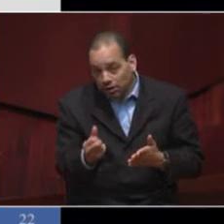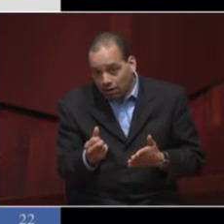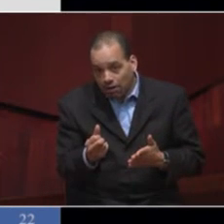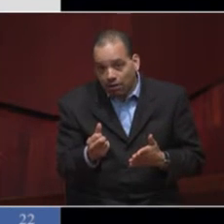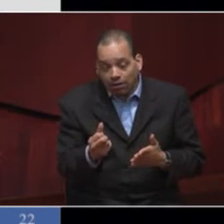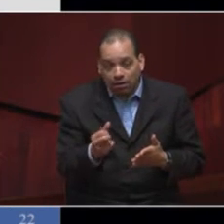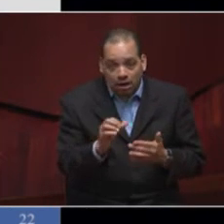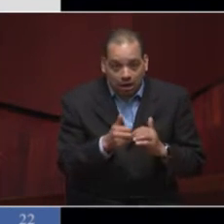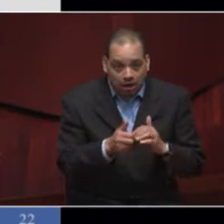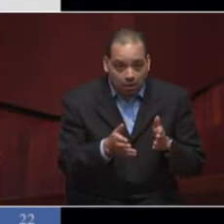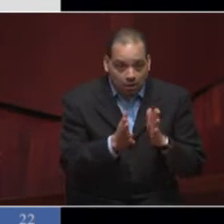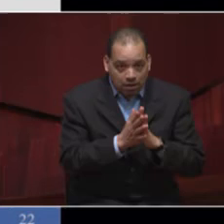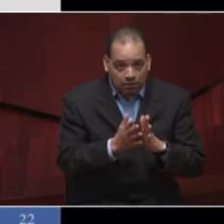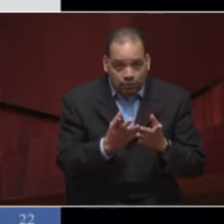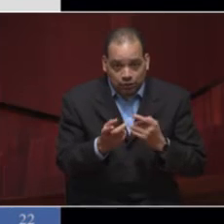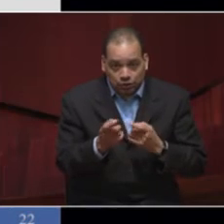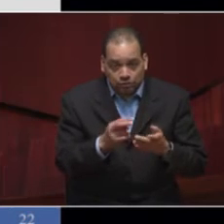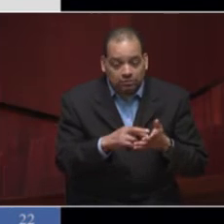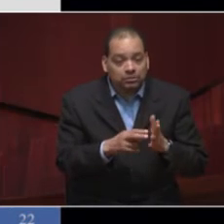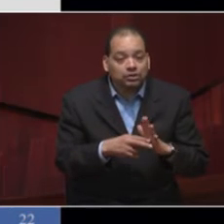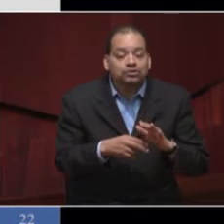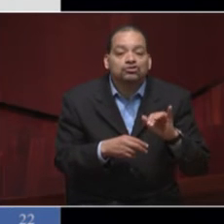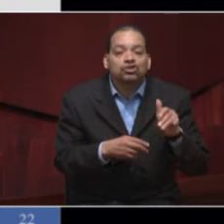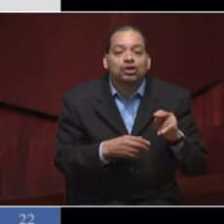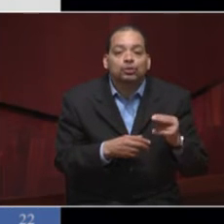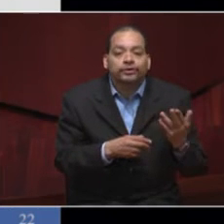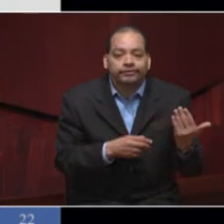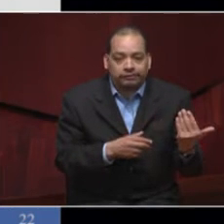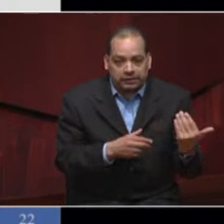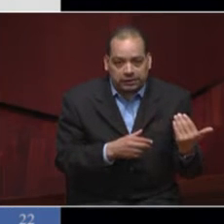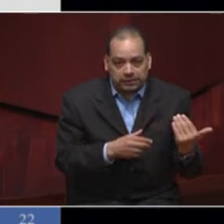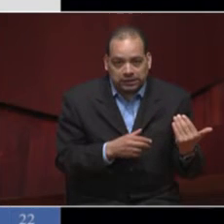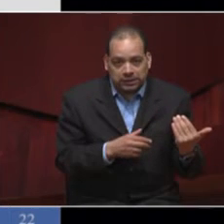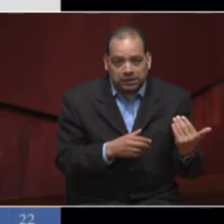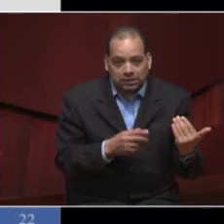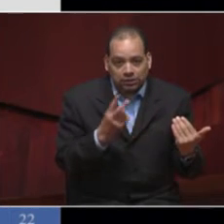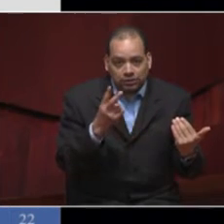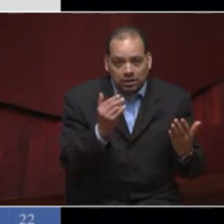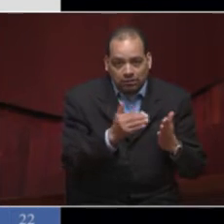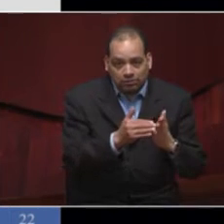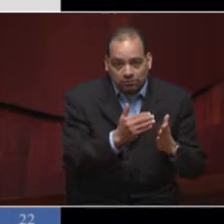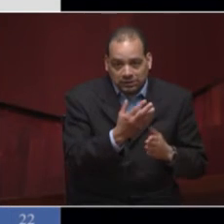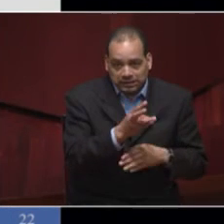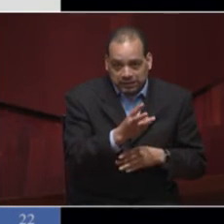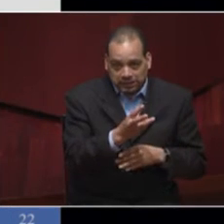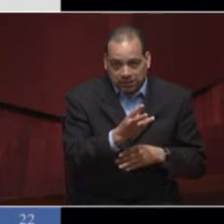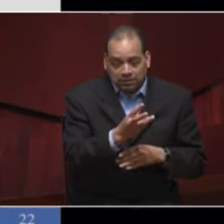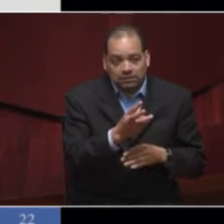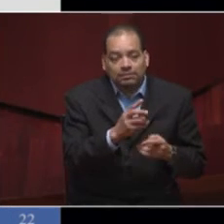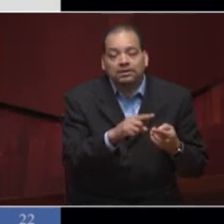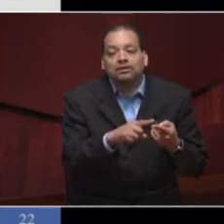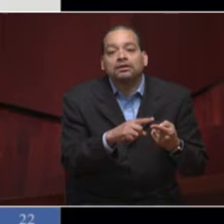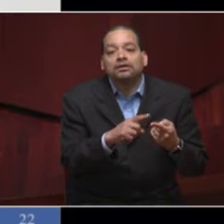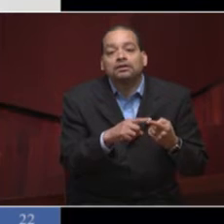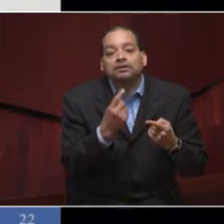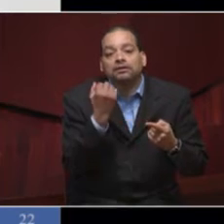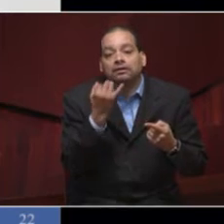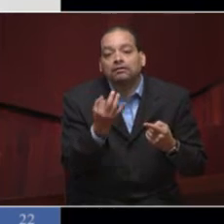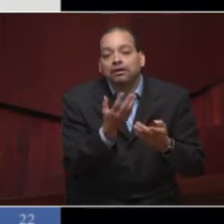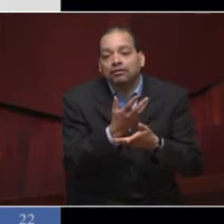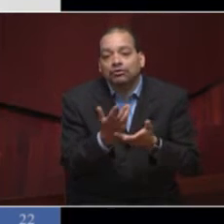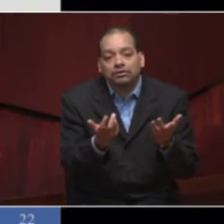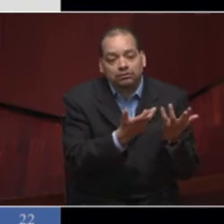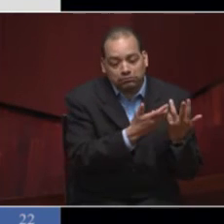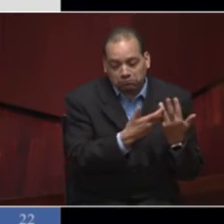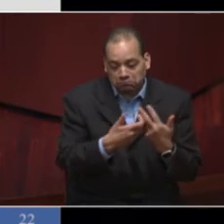of January, and we're into 2016 at this point. All that works, then NARA will physically